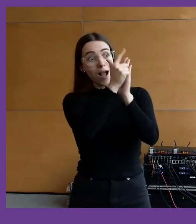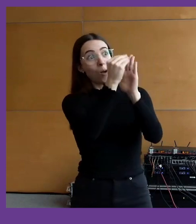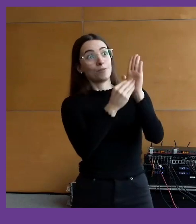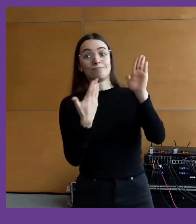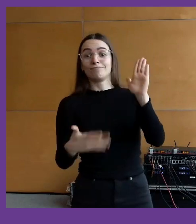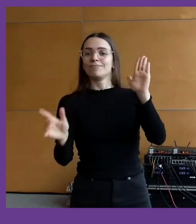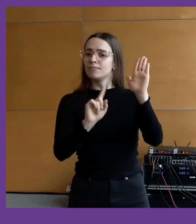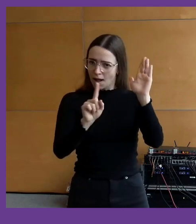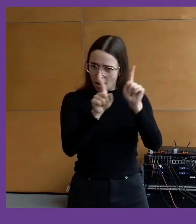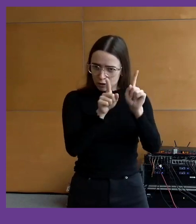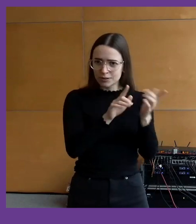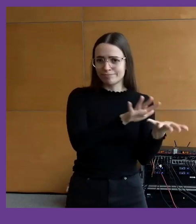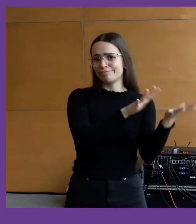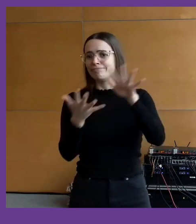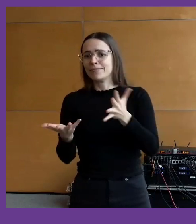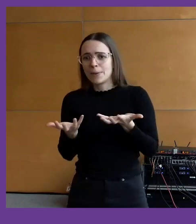and I see that